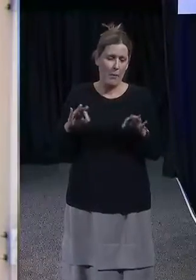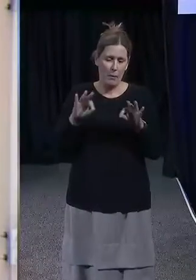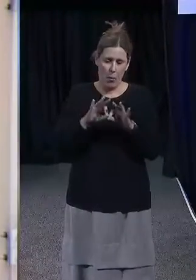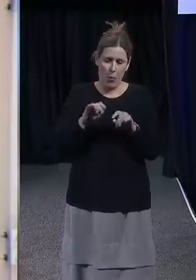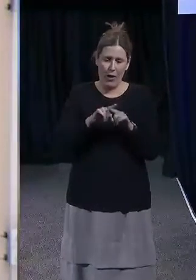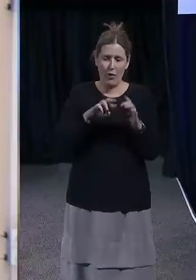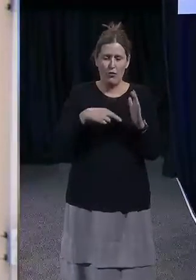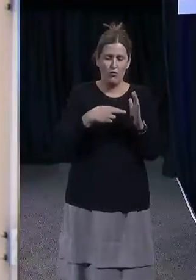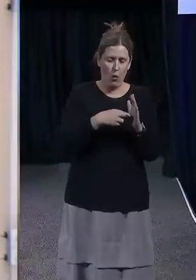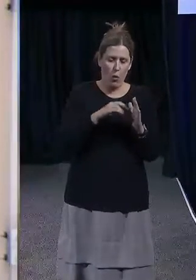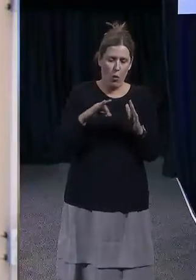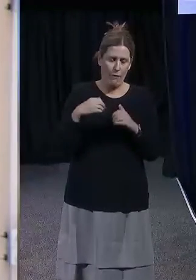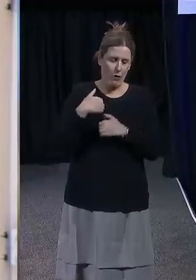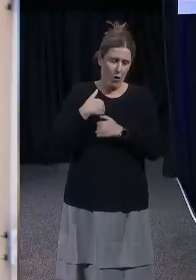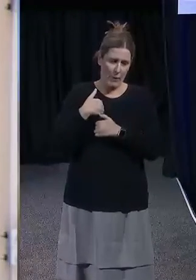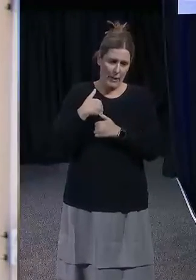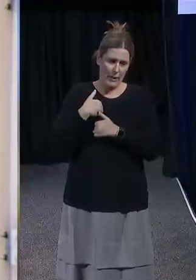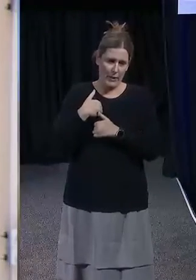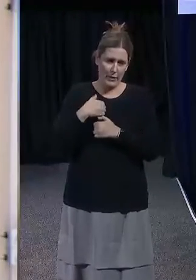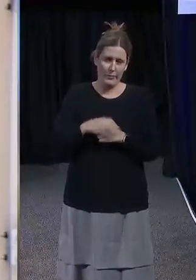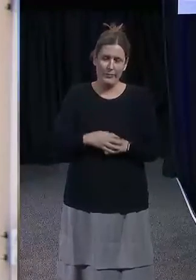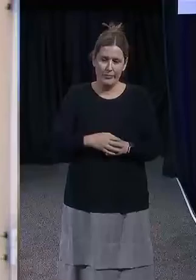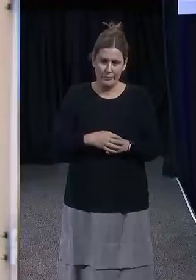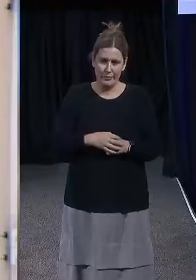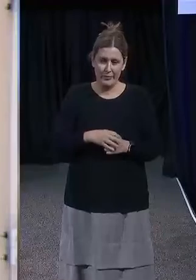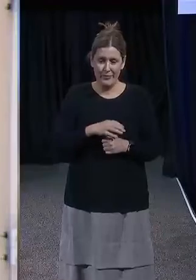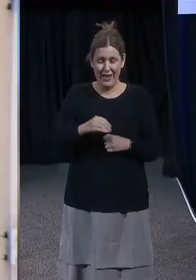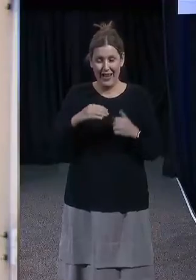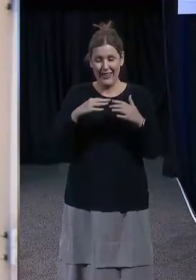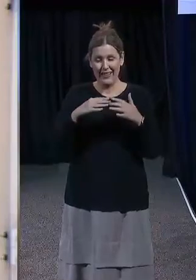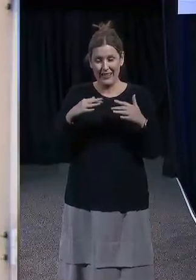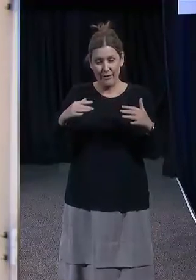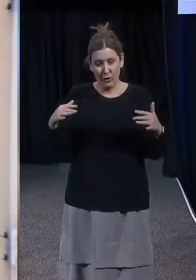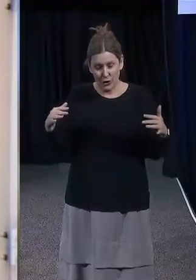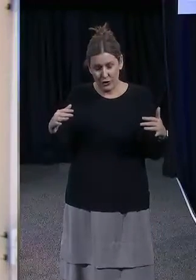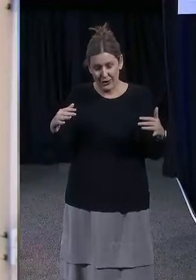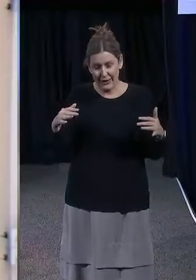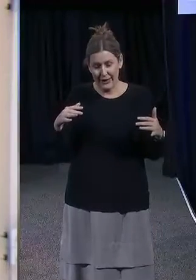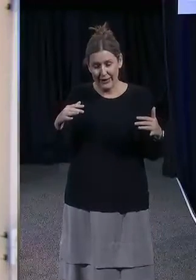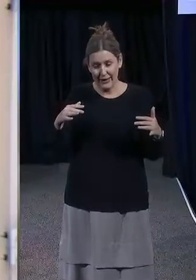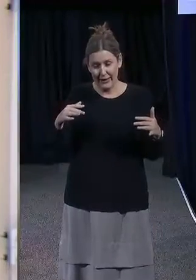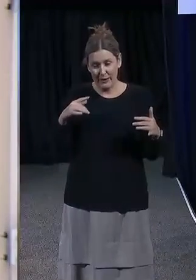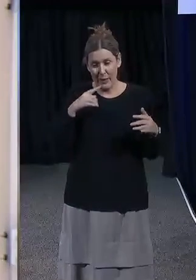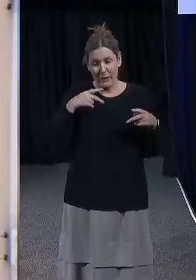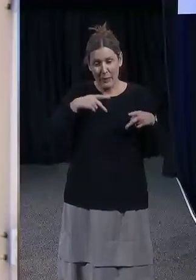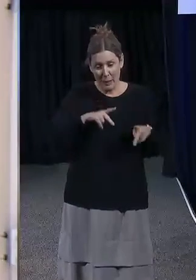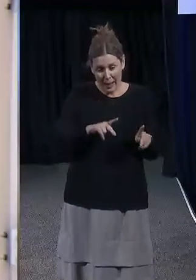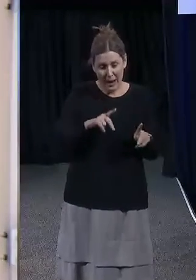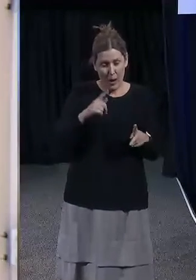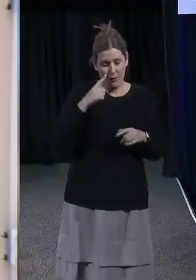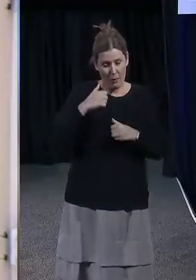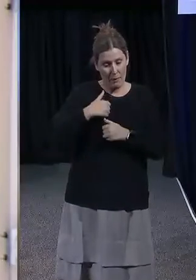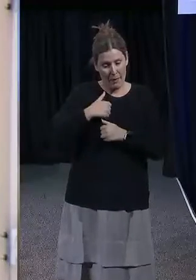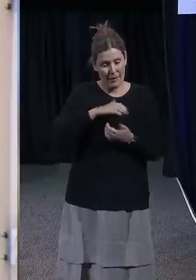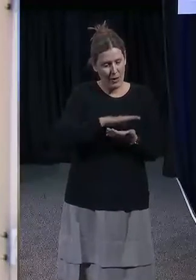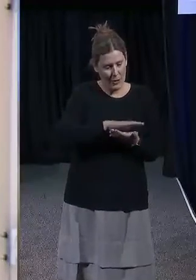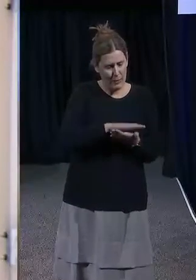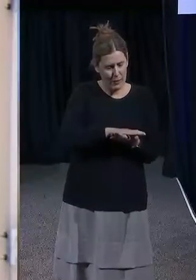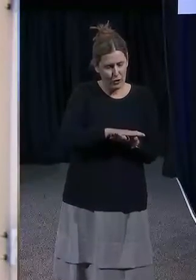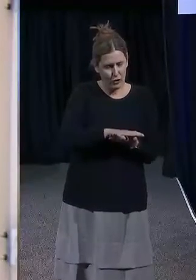role that an army would play, and that diversity that is allowable in military academies should